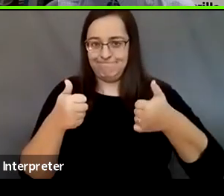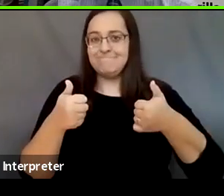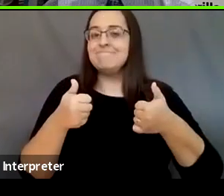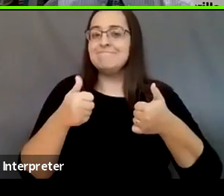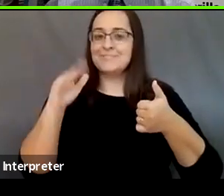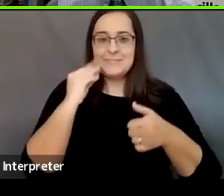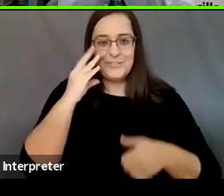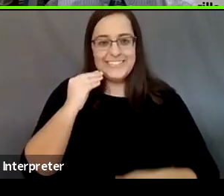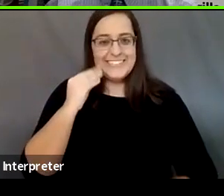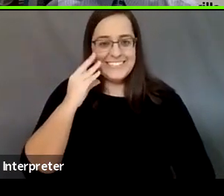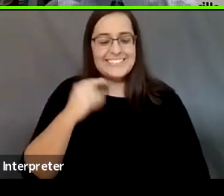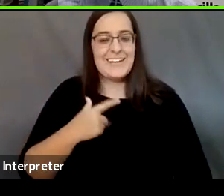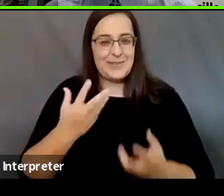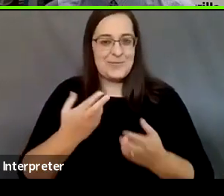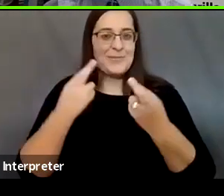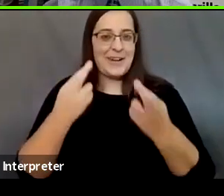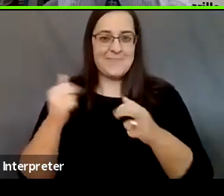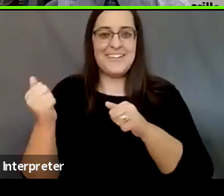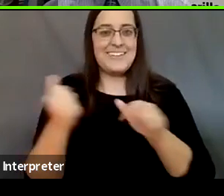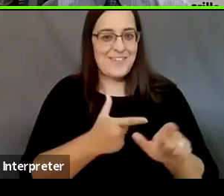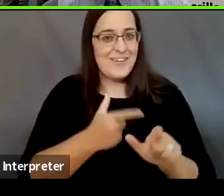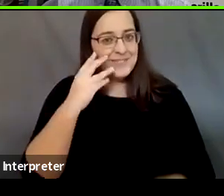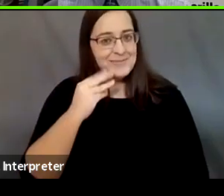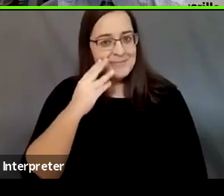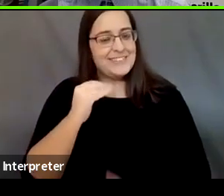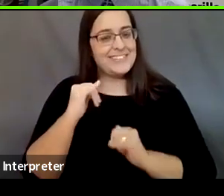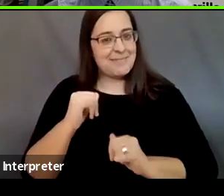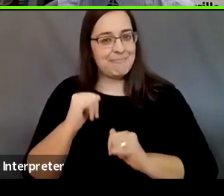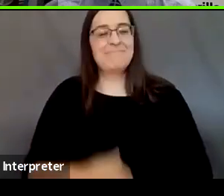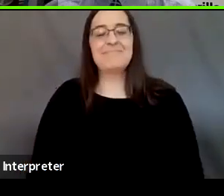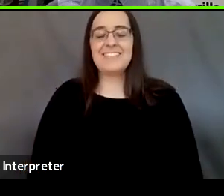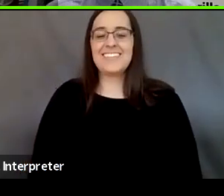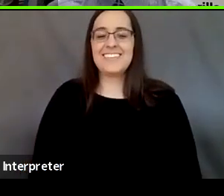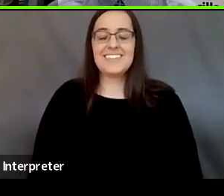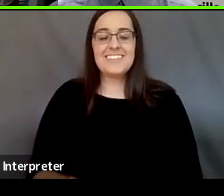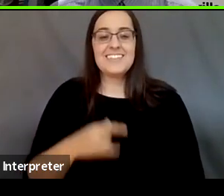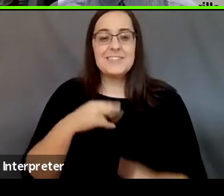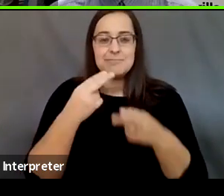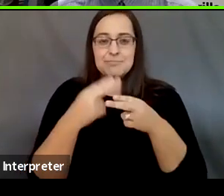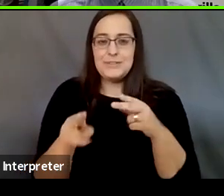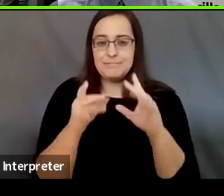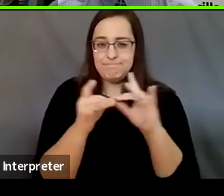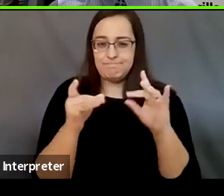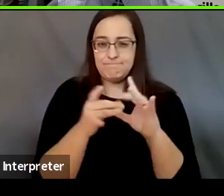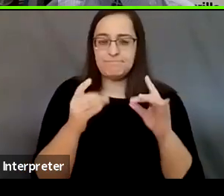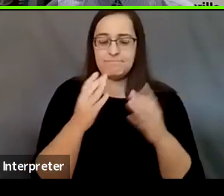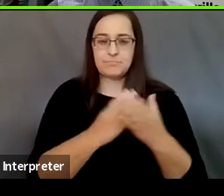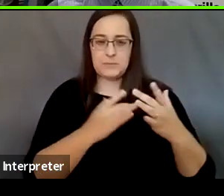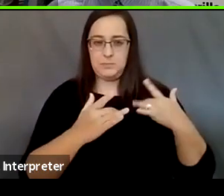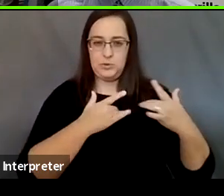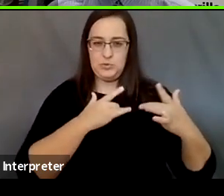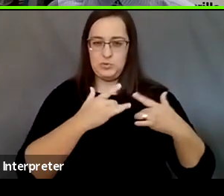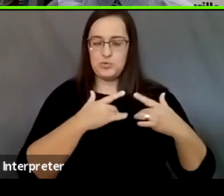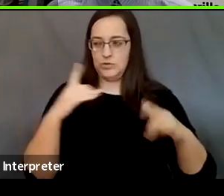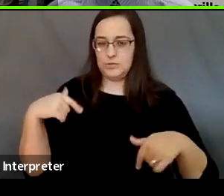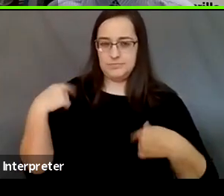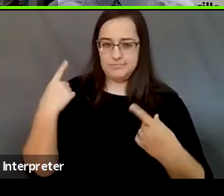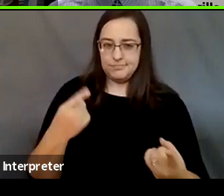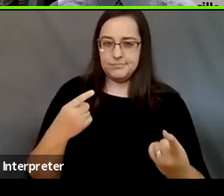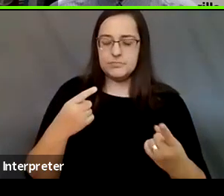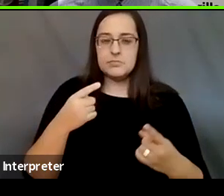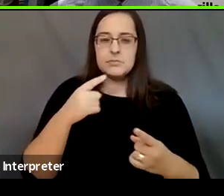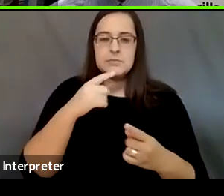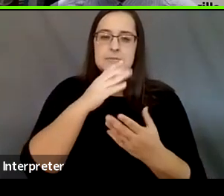So I would recommend it for everybody. Just to briefly talk about, there were some concerns throughout this pandemic about